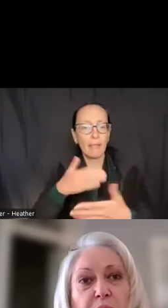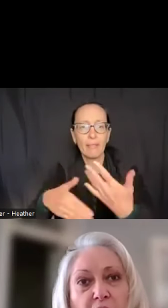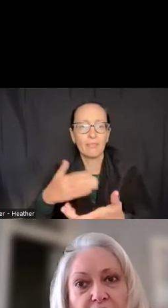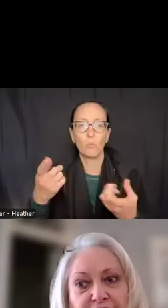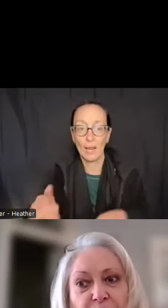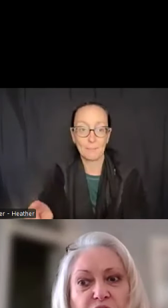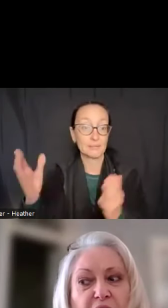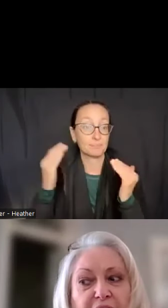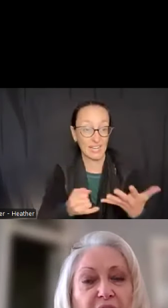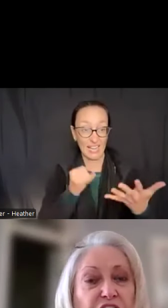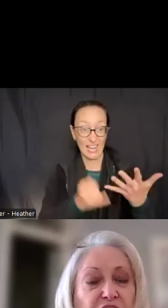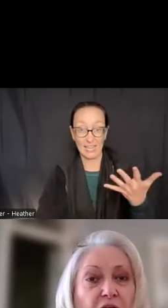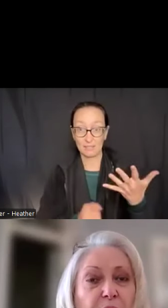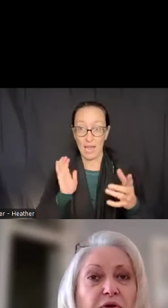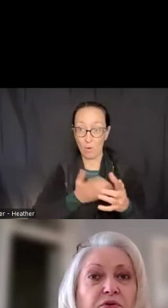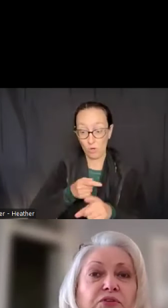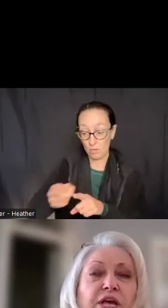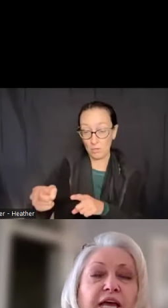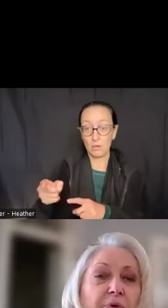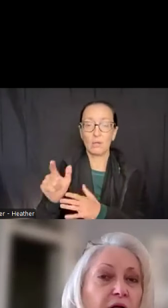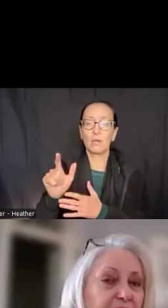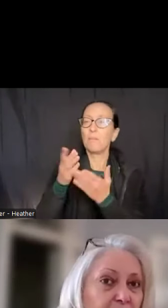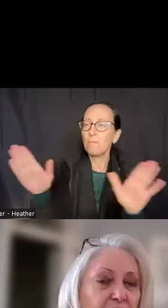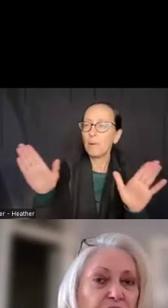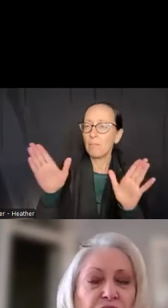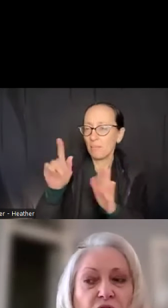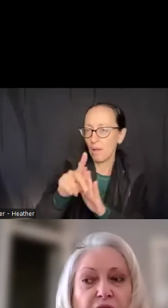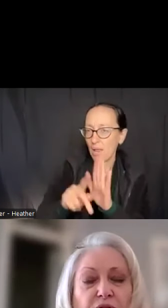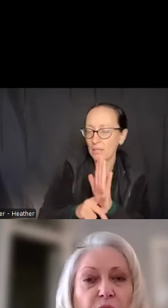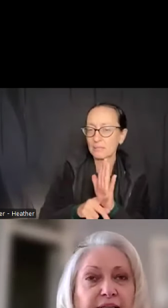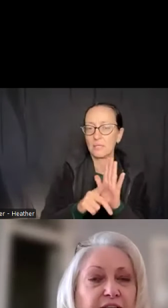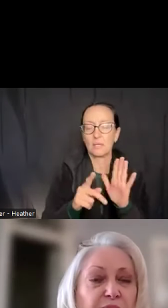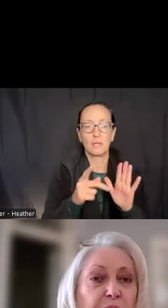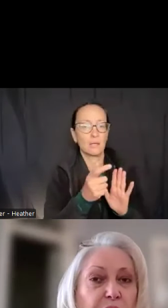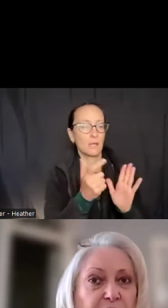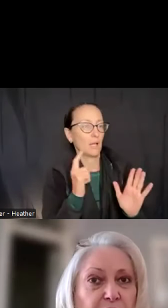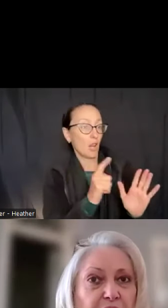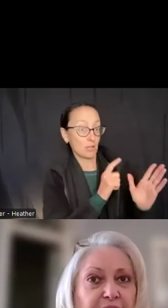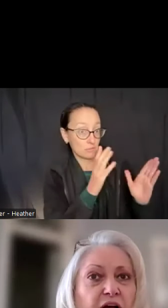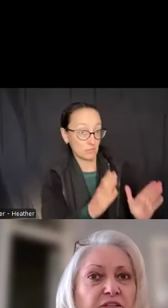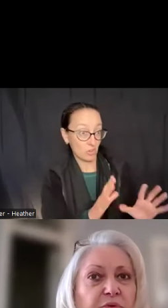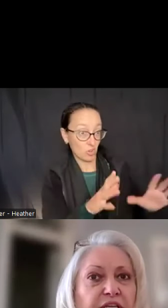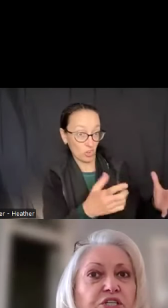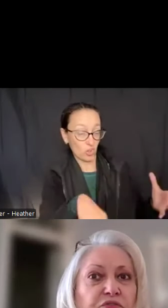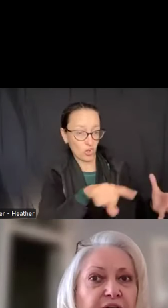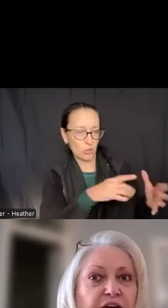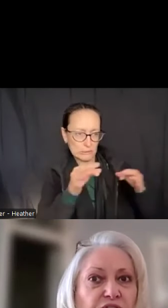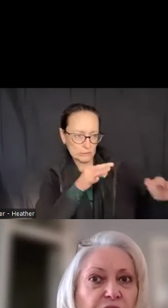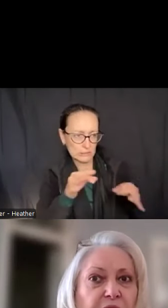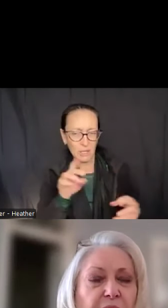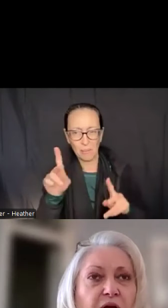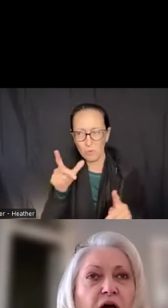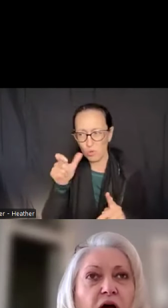work is public policy. We are trying to educate lawmakers and policymakers on the rights of people with disabilities and also issues